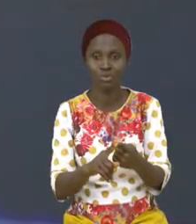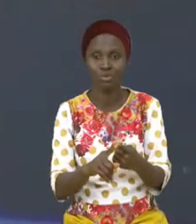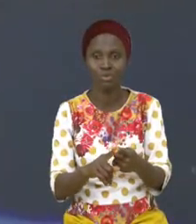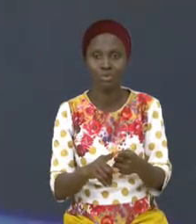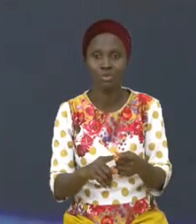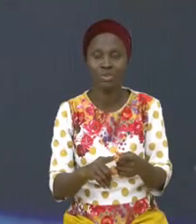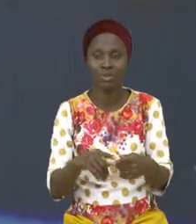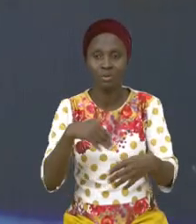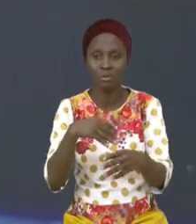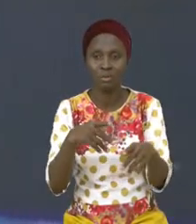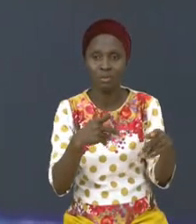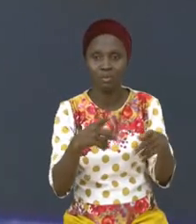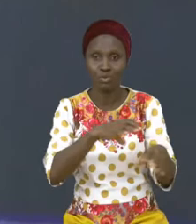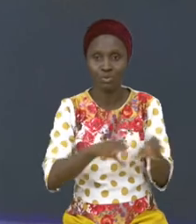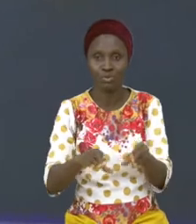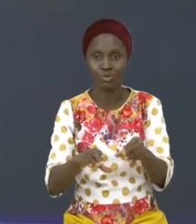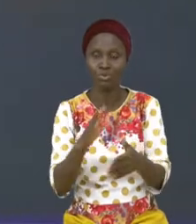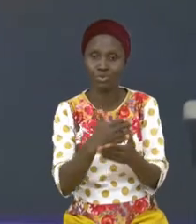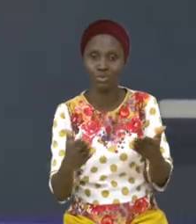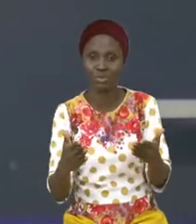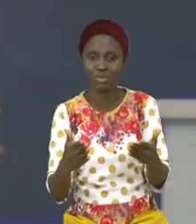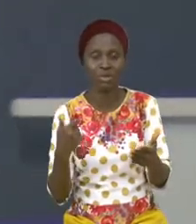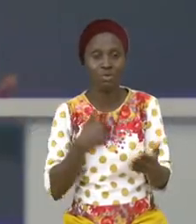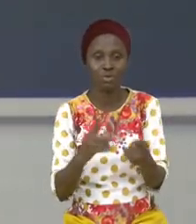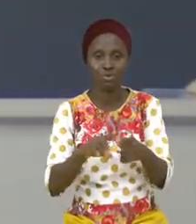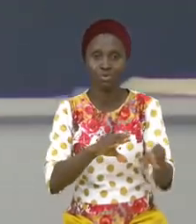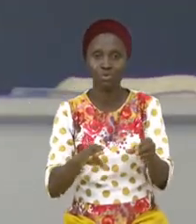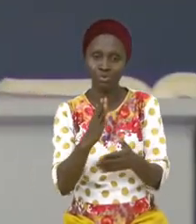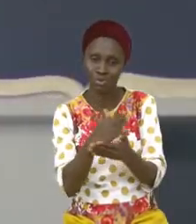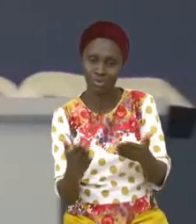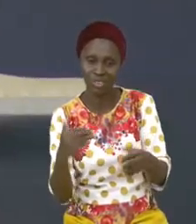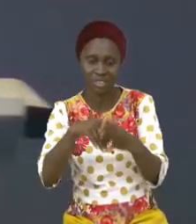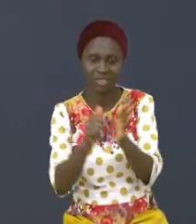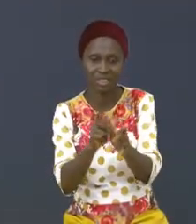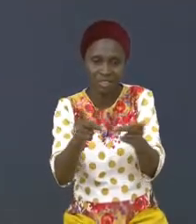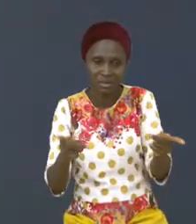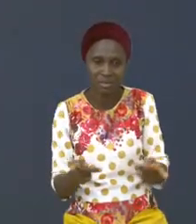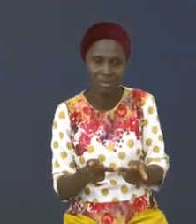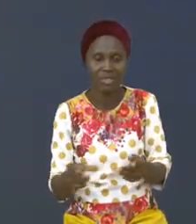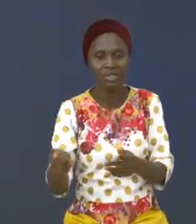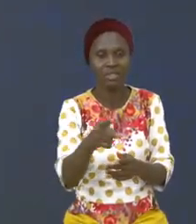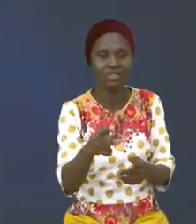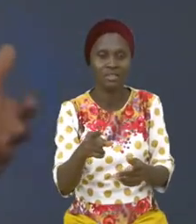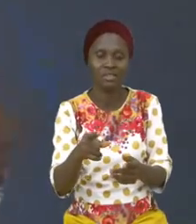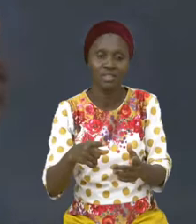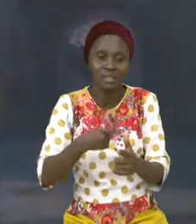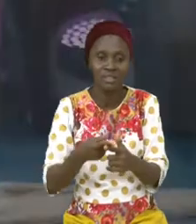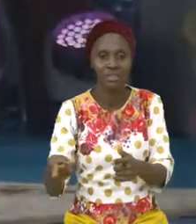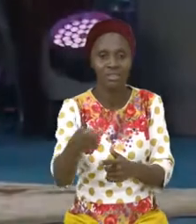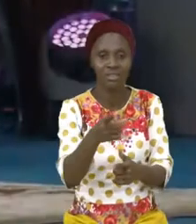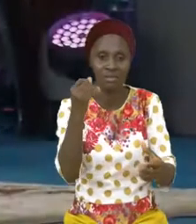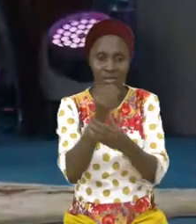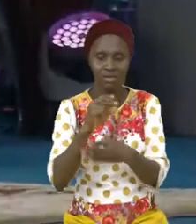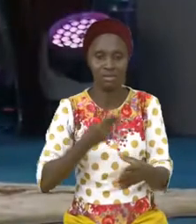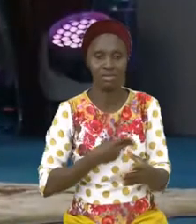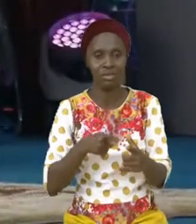place they caught us and now we're thinking of what they will do and then we're waiting